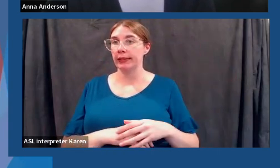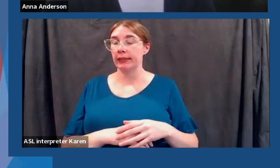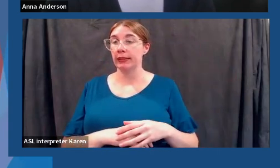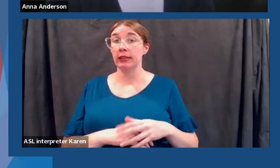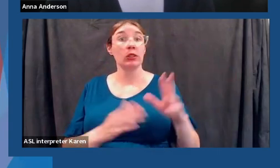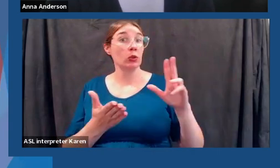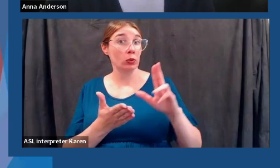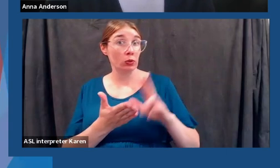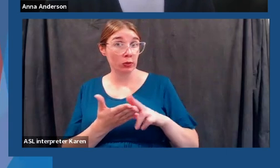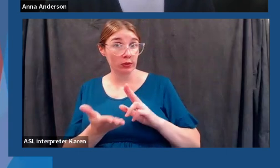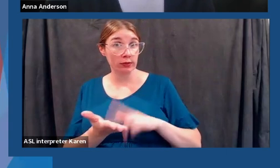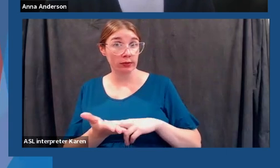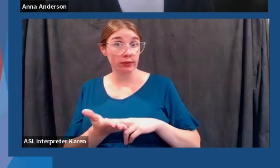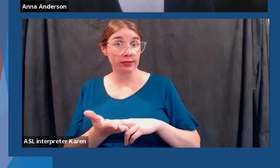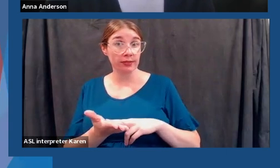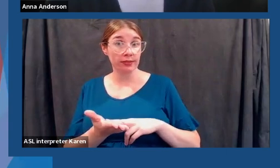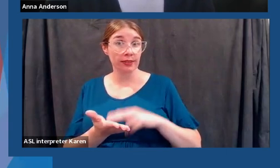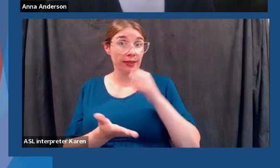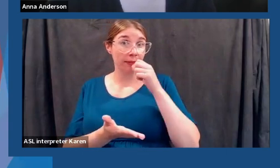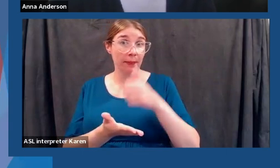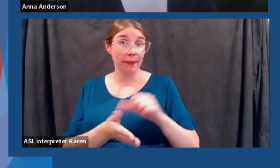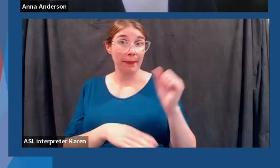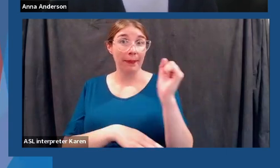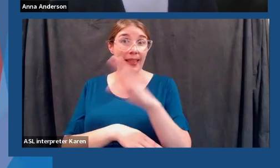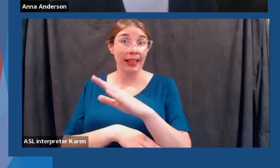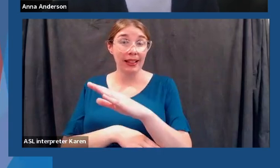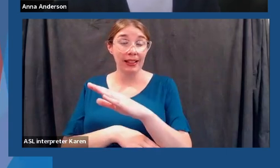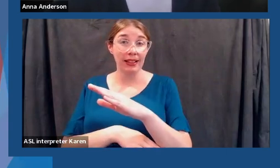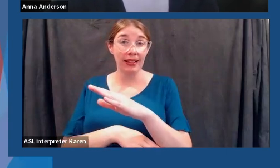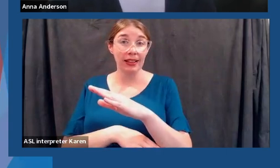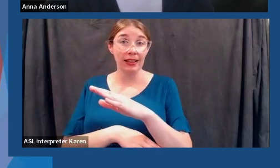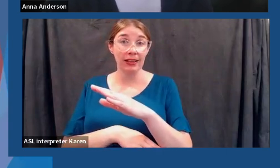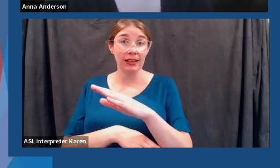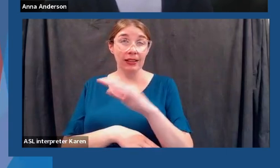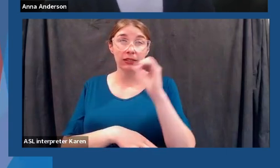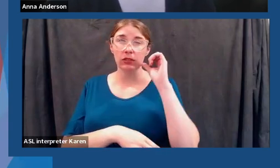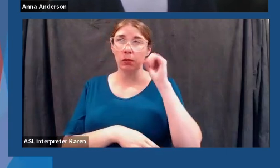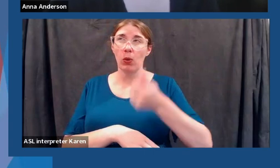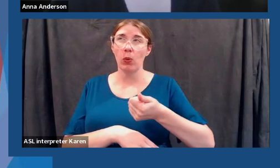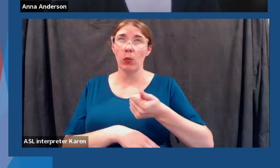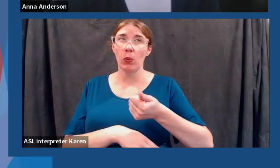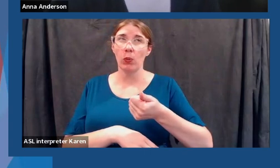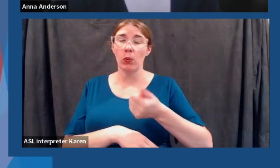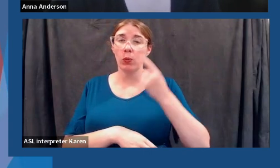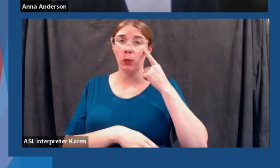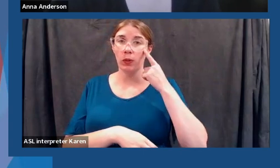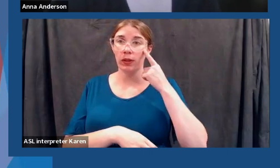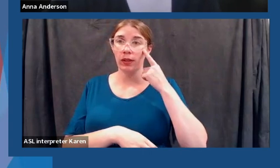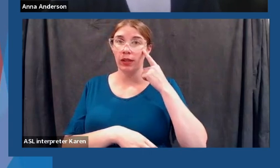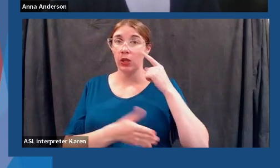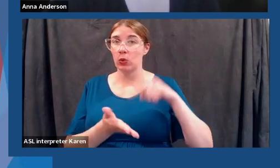Registration by mail is tomorrow, and that's the